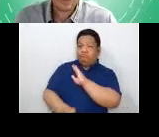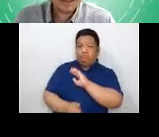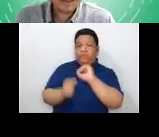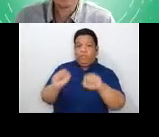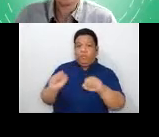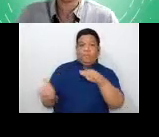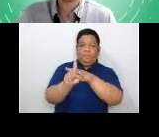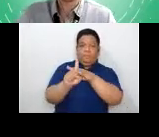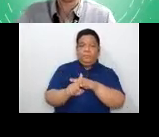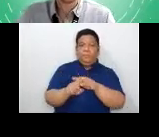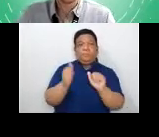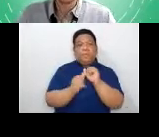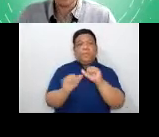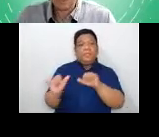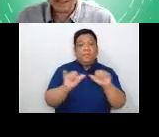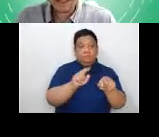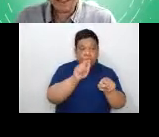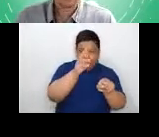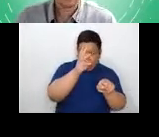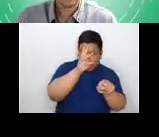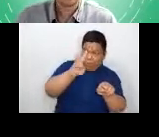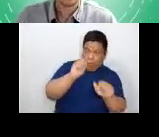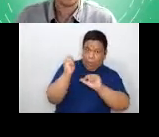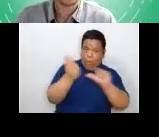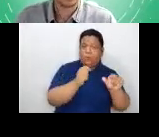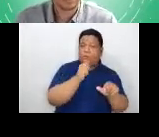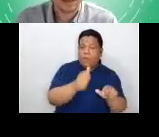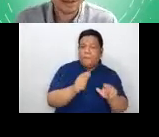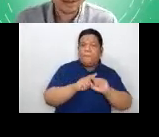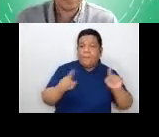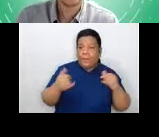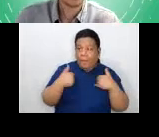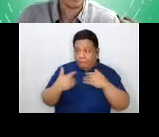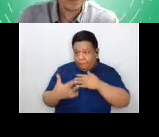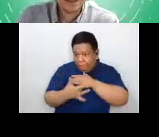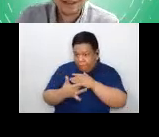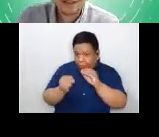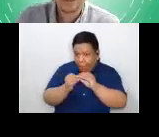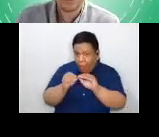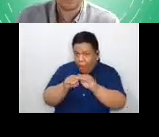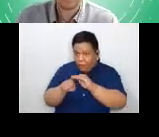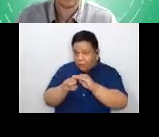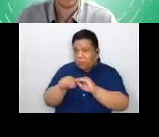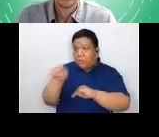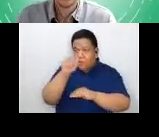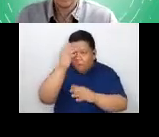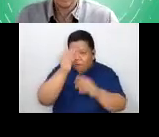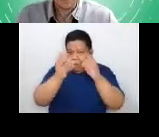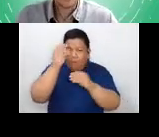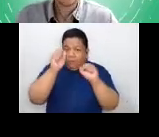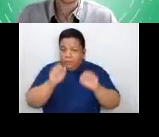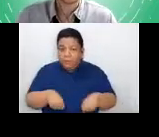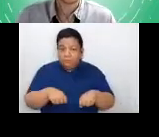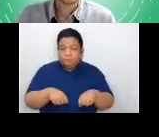Not everyone will be an inventor. But because the technology is more accessible to everyone, because anyone can learn it if they want it,